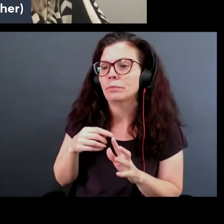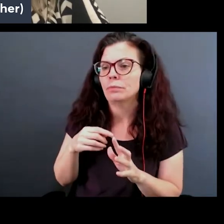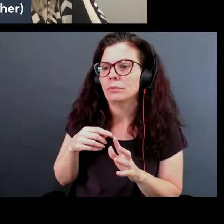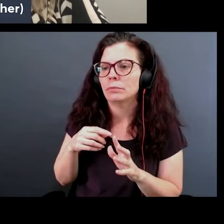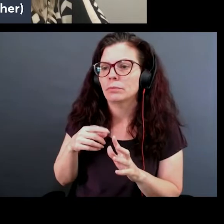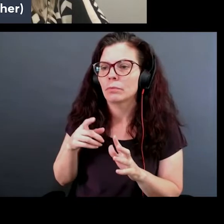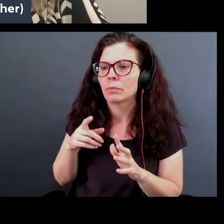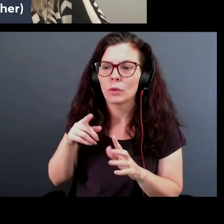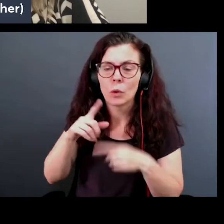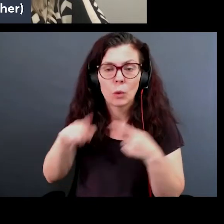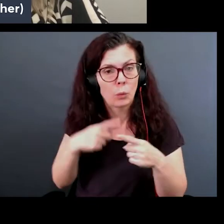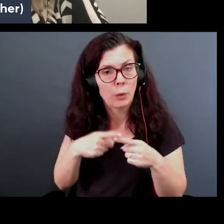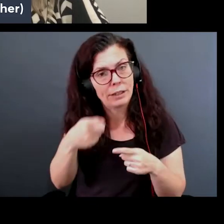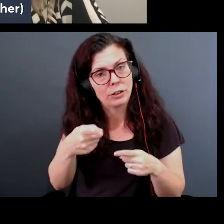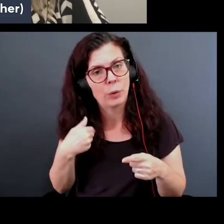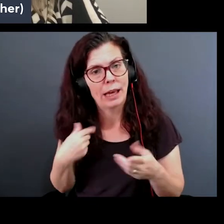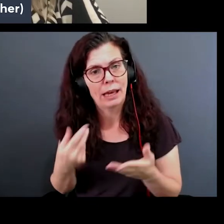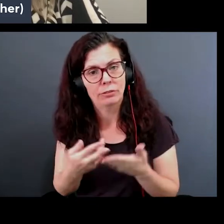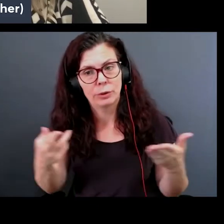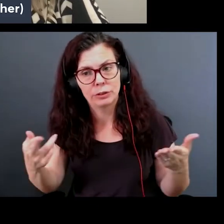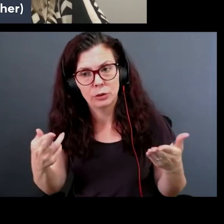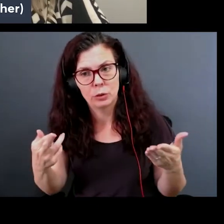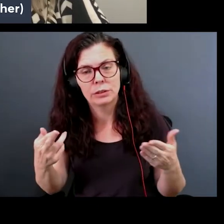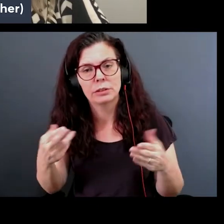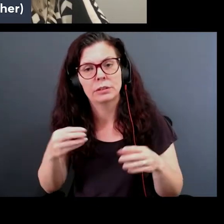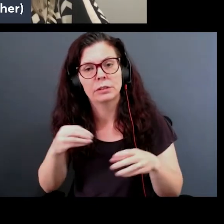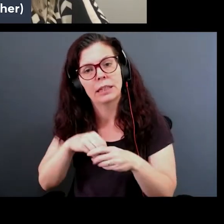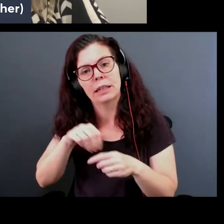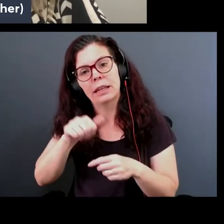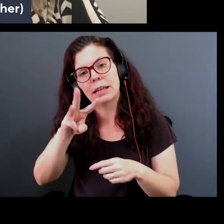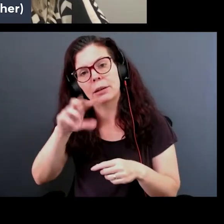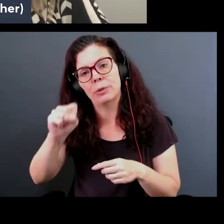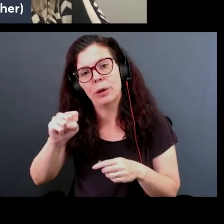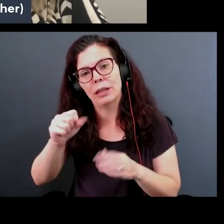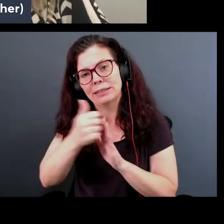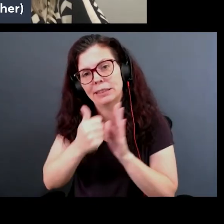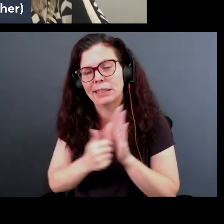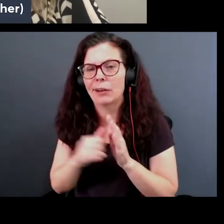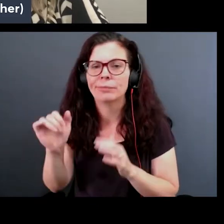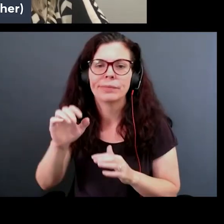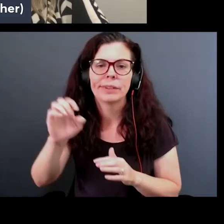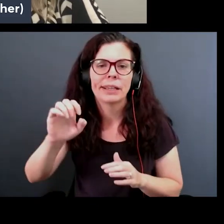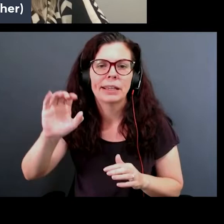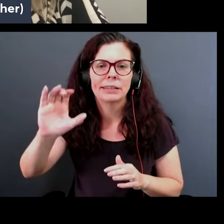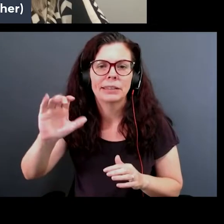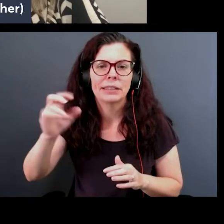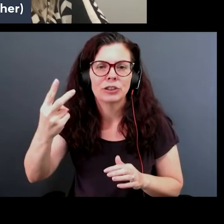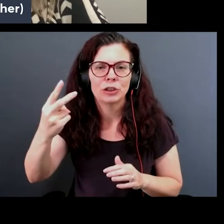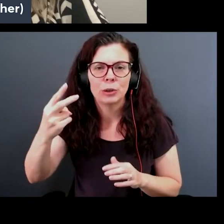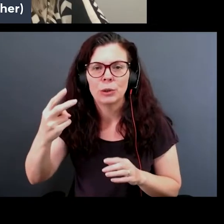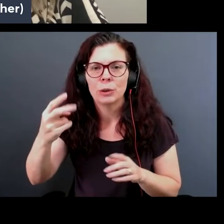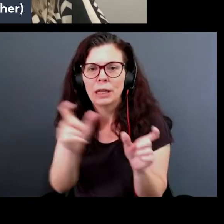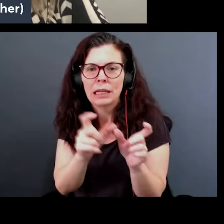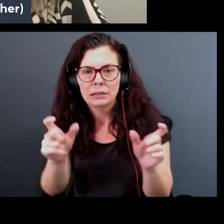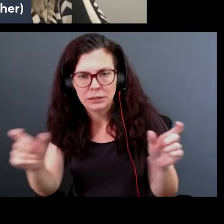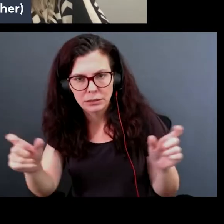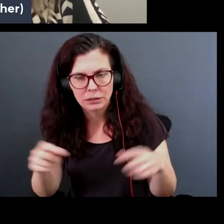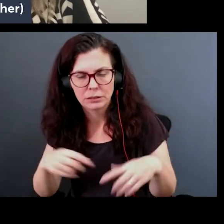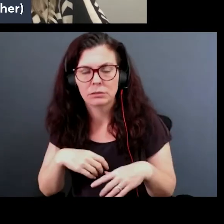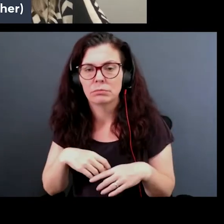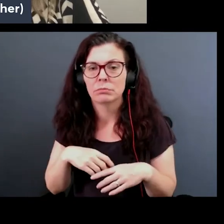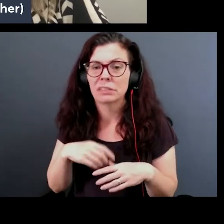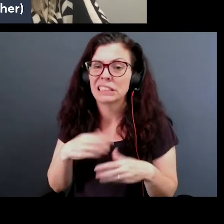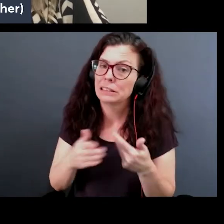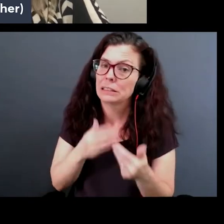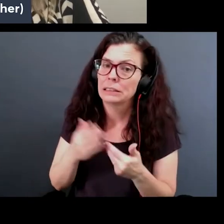you have a resource pinned up in your AWS account, like an EC2 instance or an RDS, it's pretty easy. We provide to